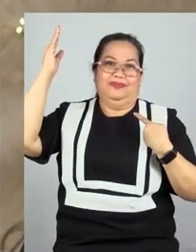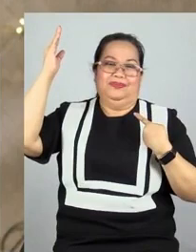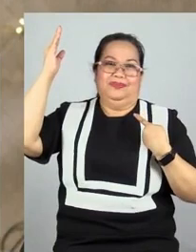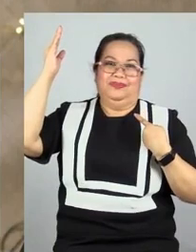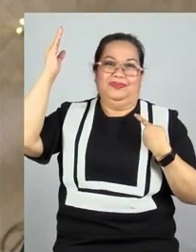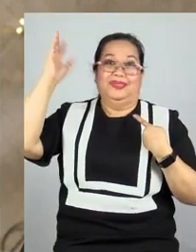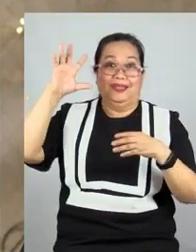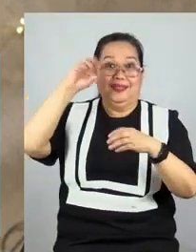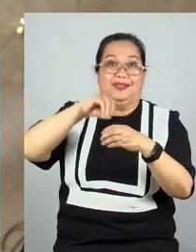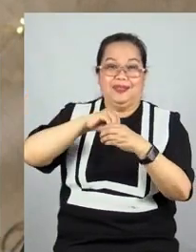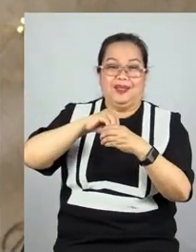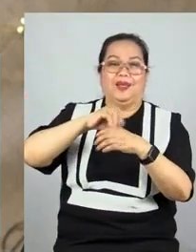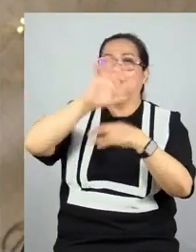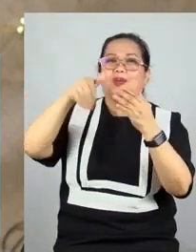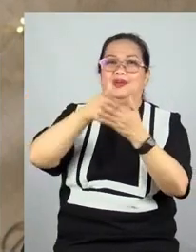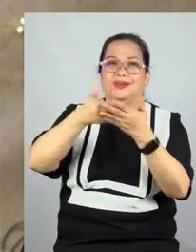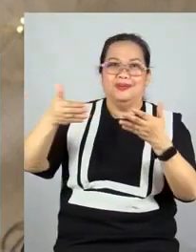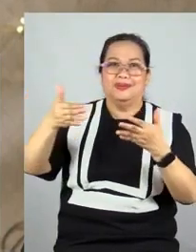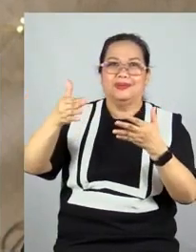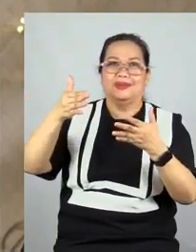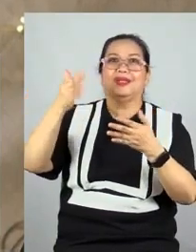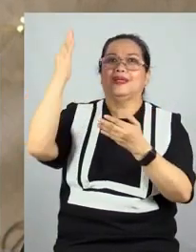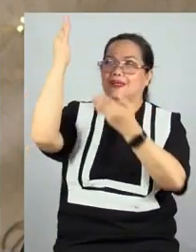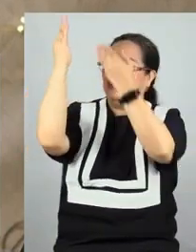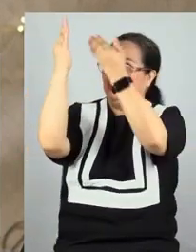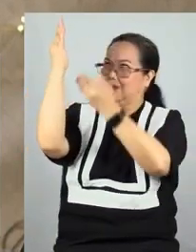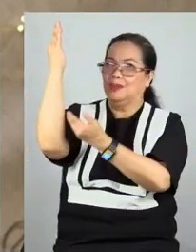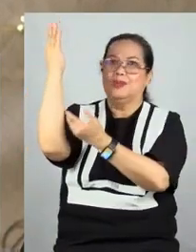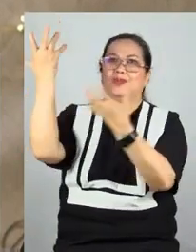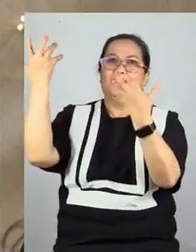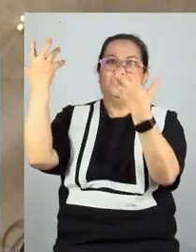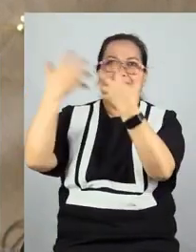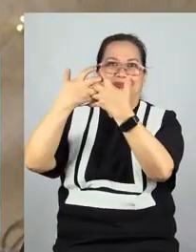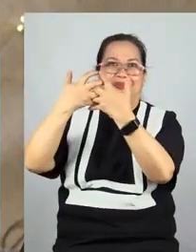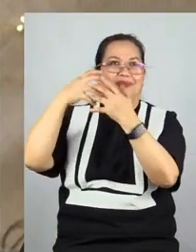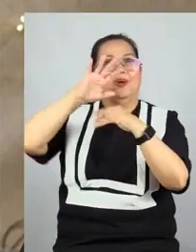And in Him all things hold together.